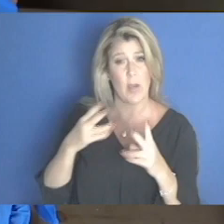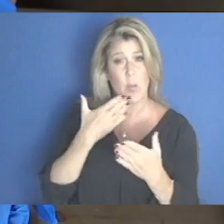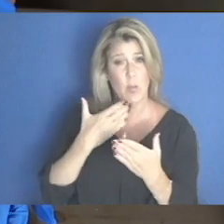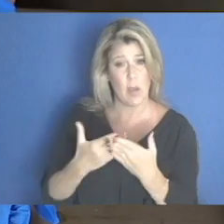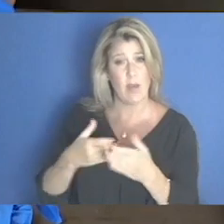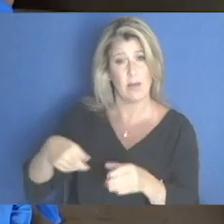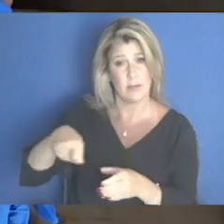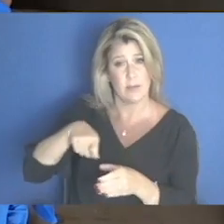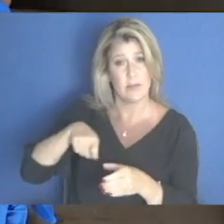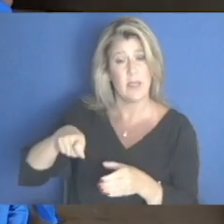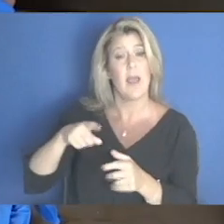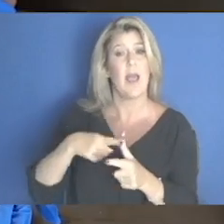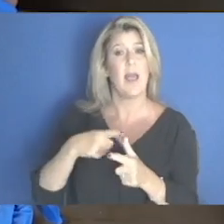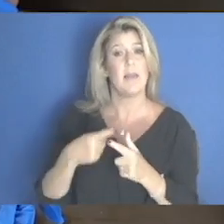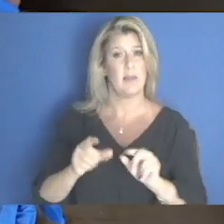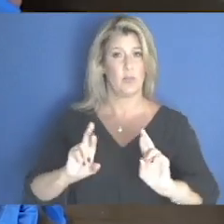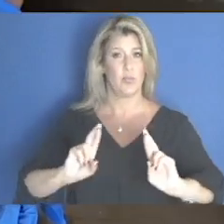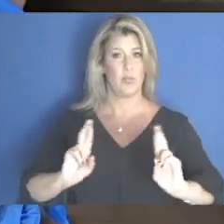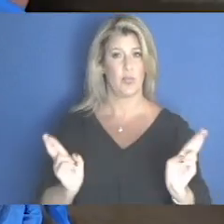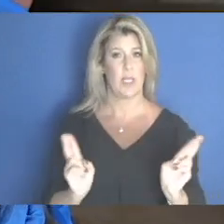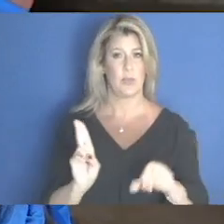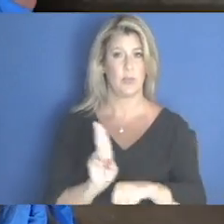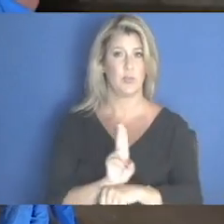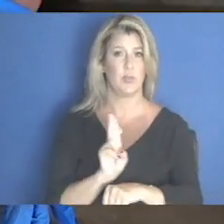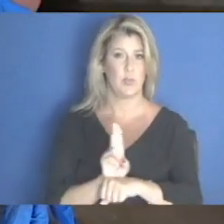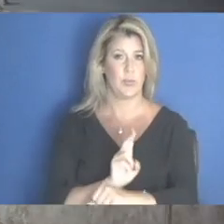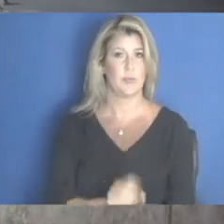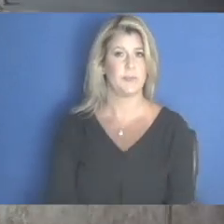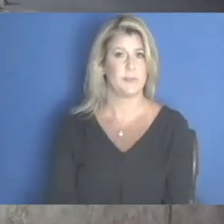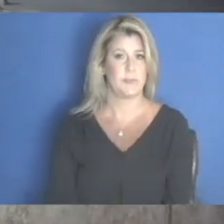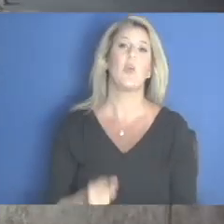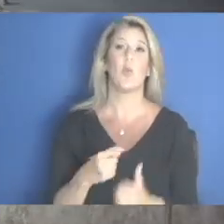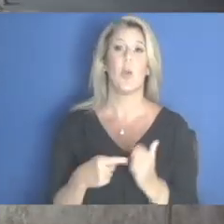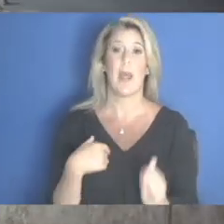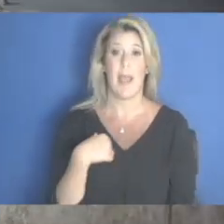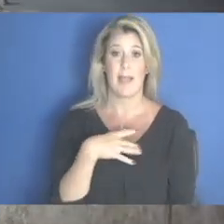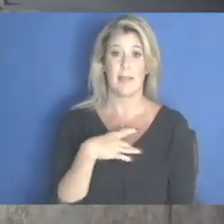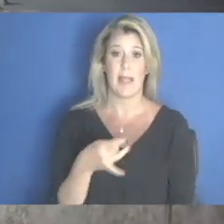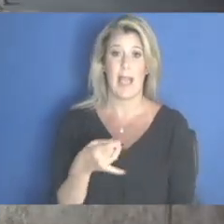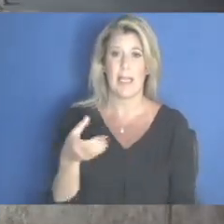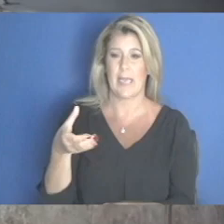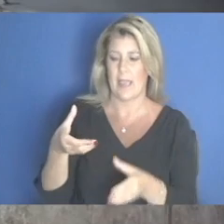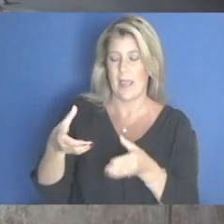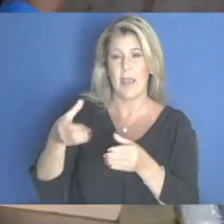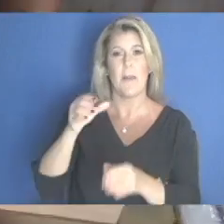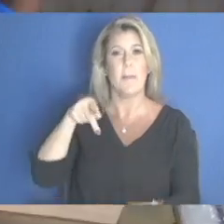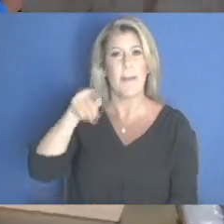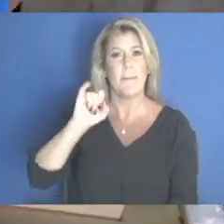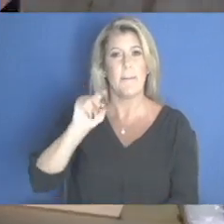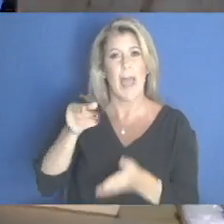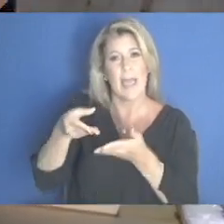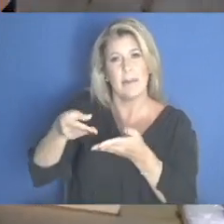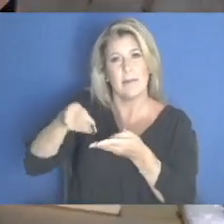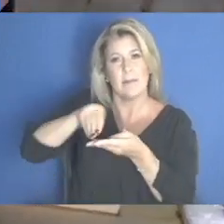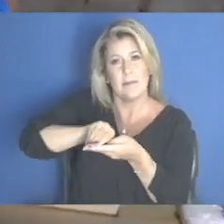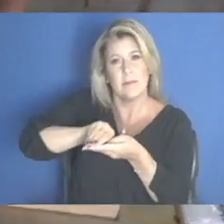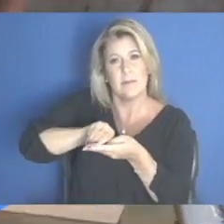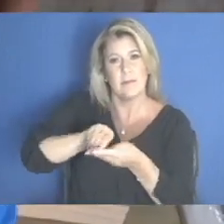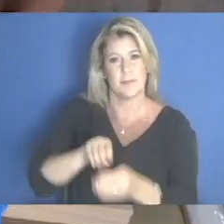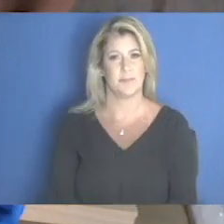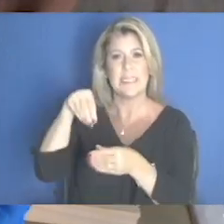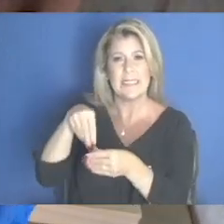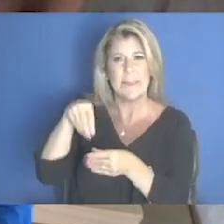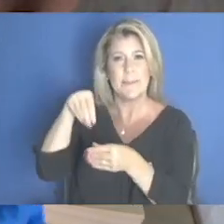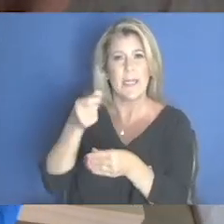gel stain and then you're ready to apply your stain on your pieces. What I like to